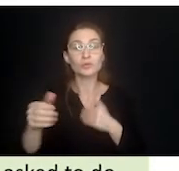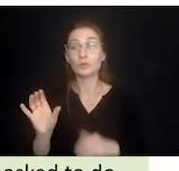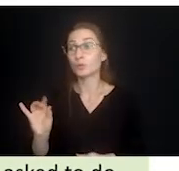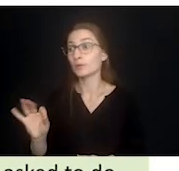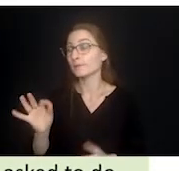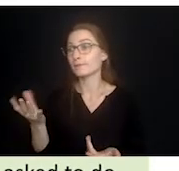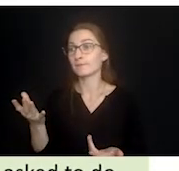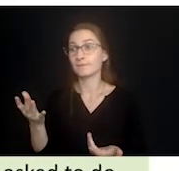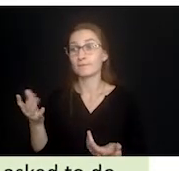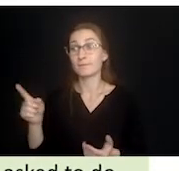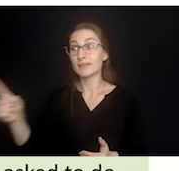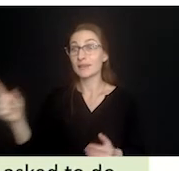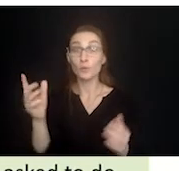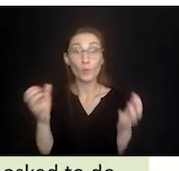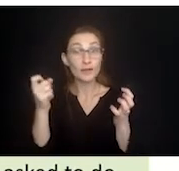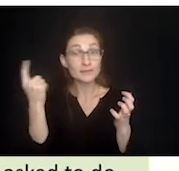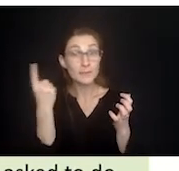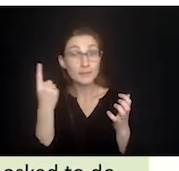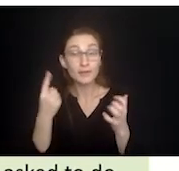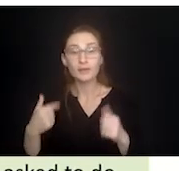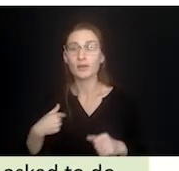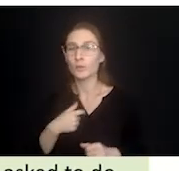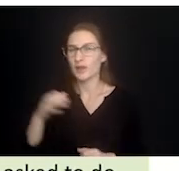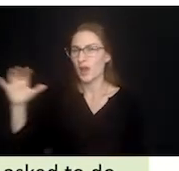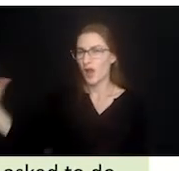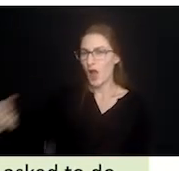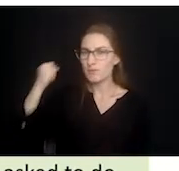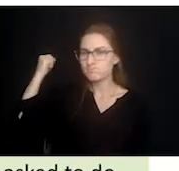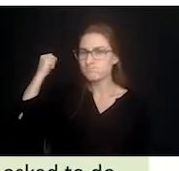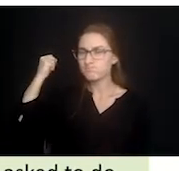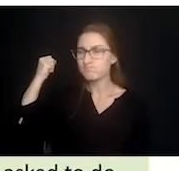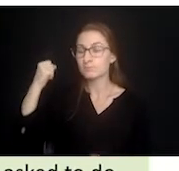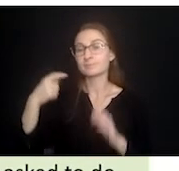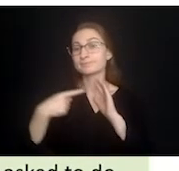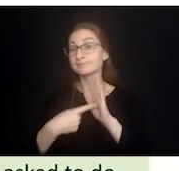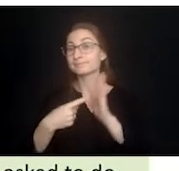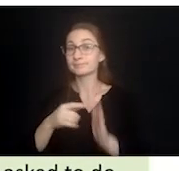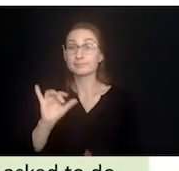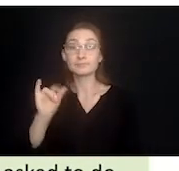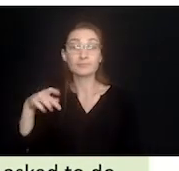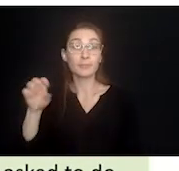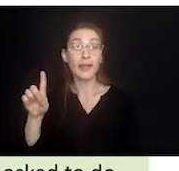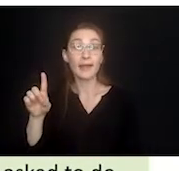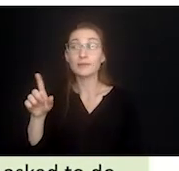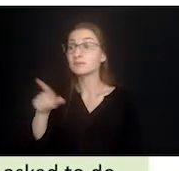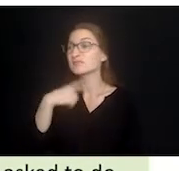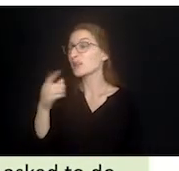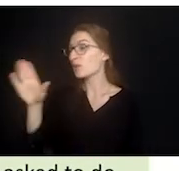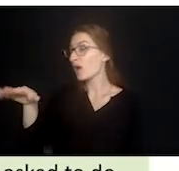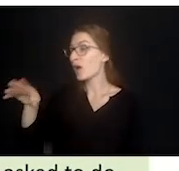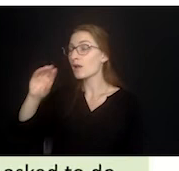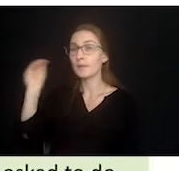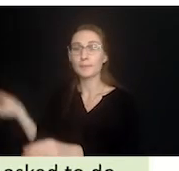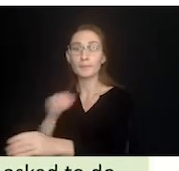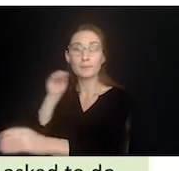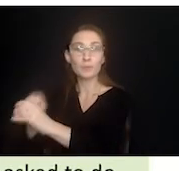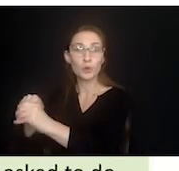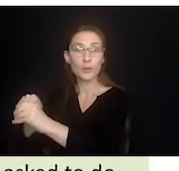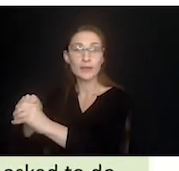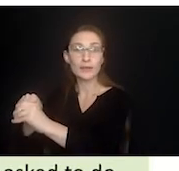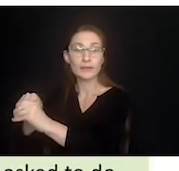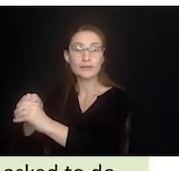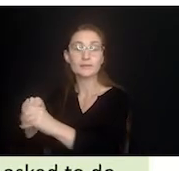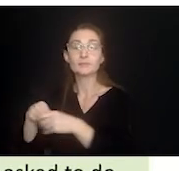patterns that we discovered. So if we took an item away, a desired item from Richie, so when Richie is told to put his iPad